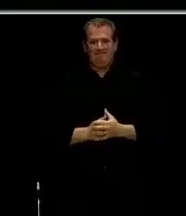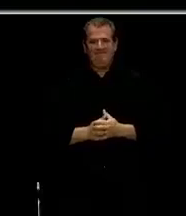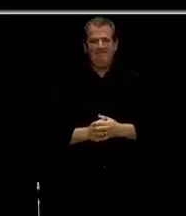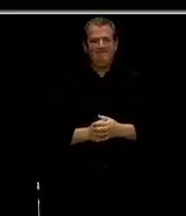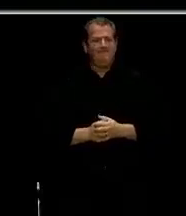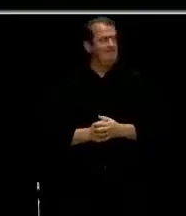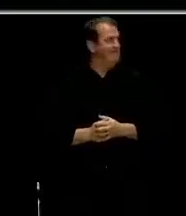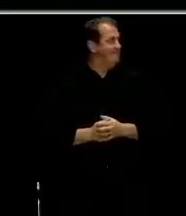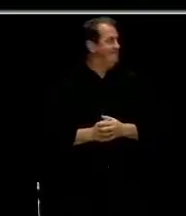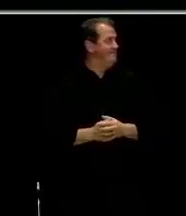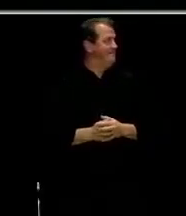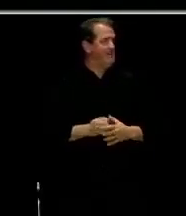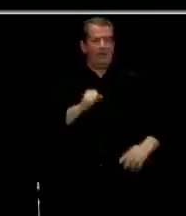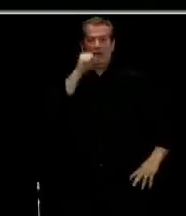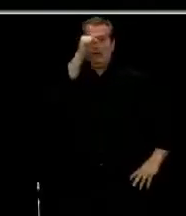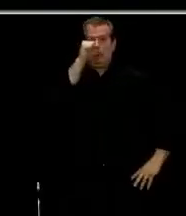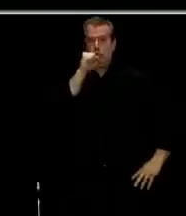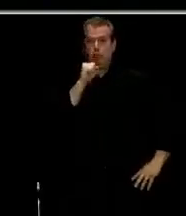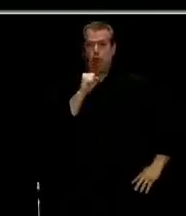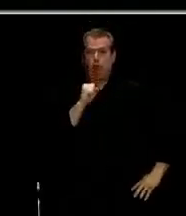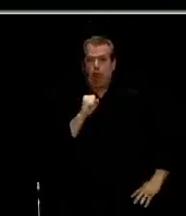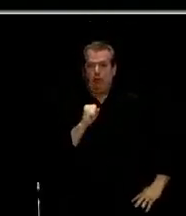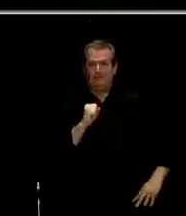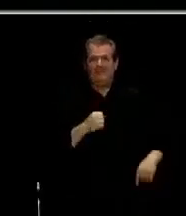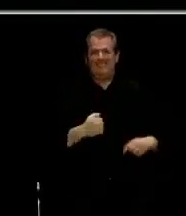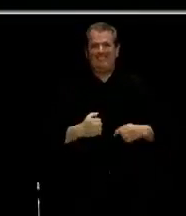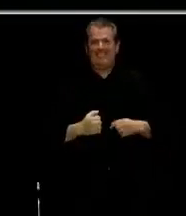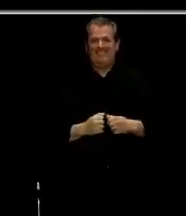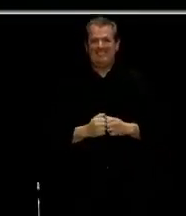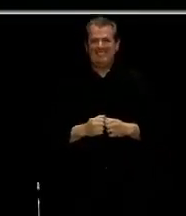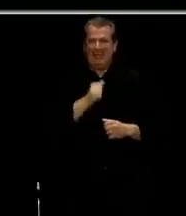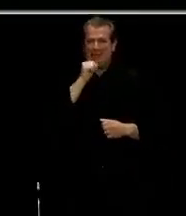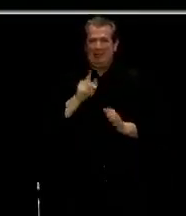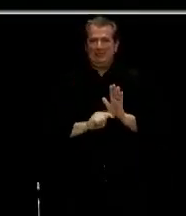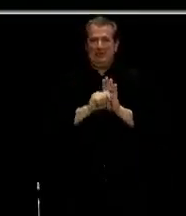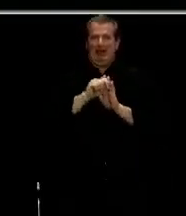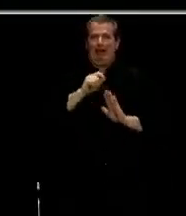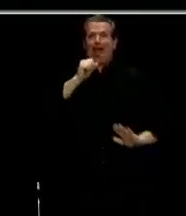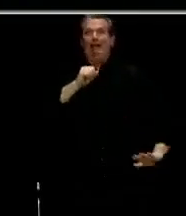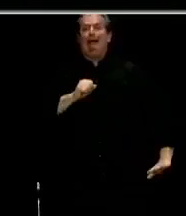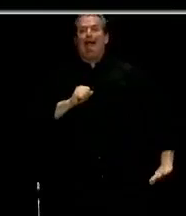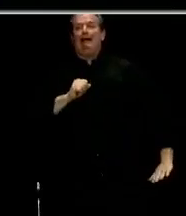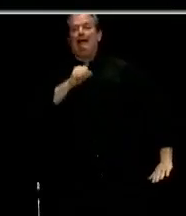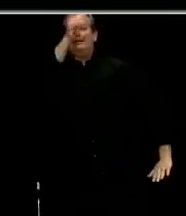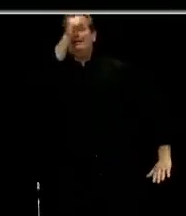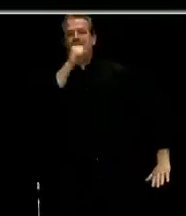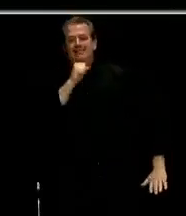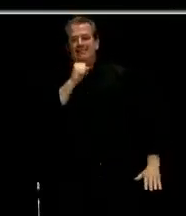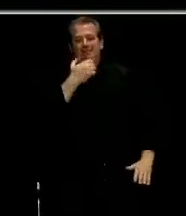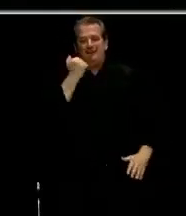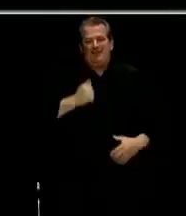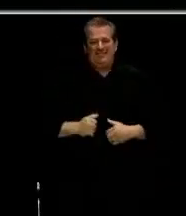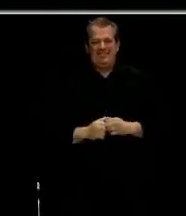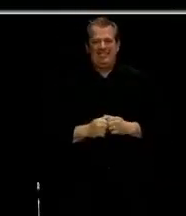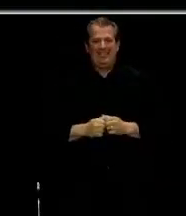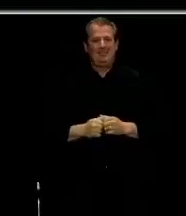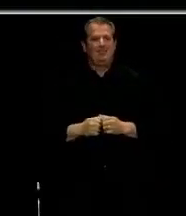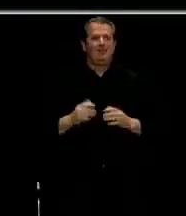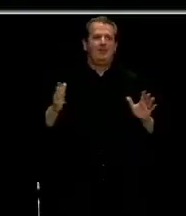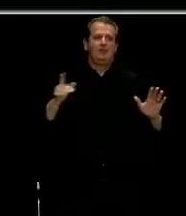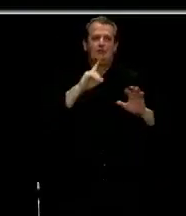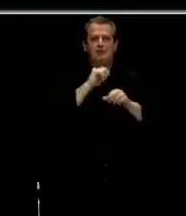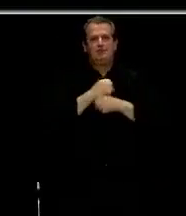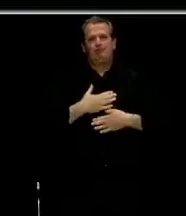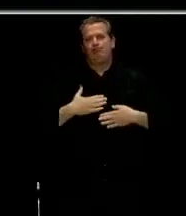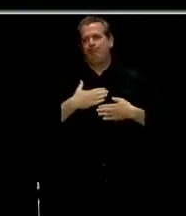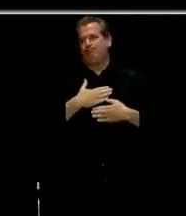I'm going to drop that mic just a little bit there. Not quite tall enough to ride that one. So, y'all, it's a pleasure to be